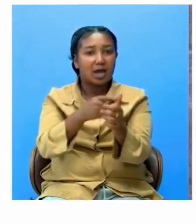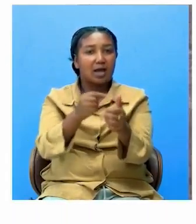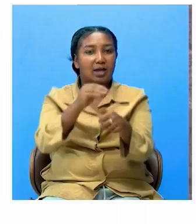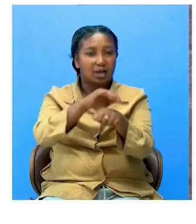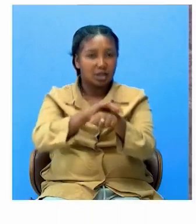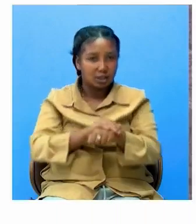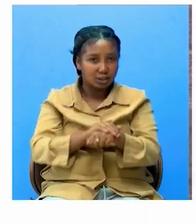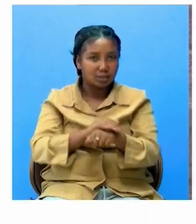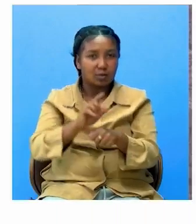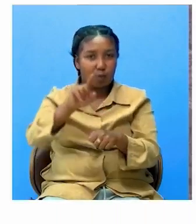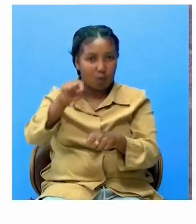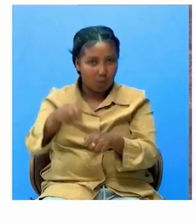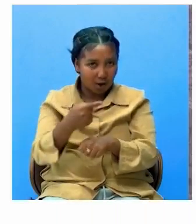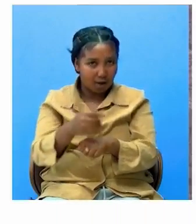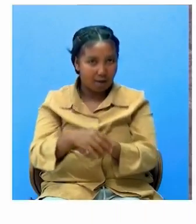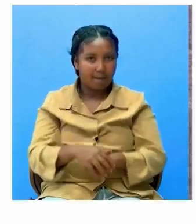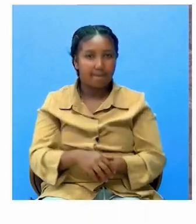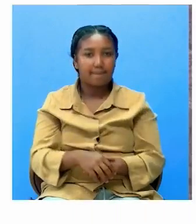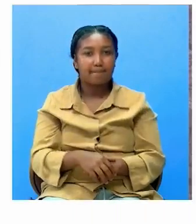comma,